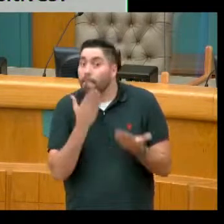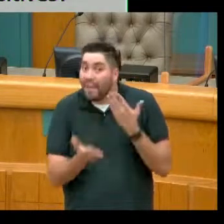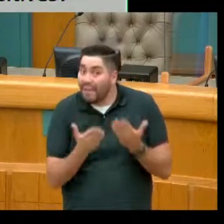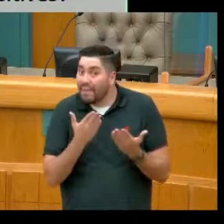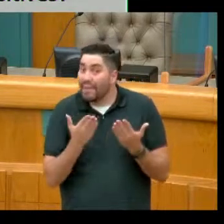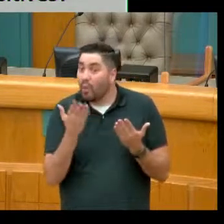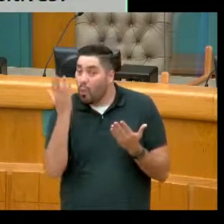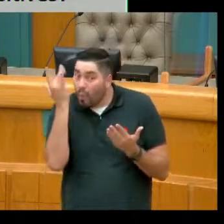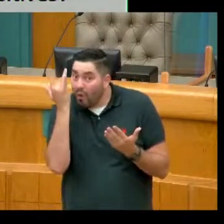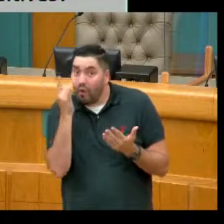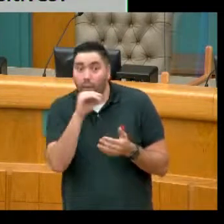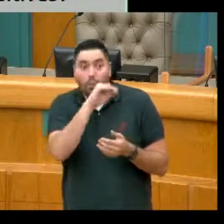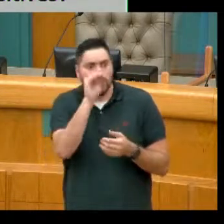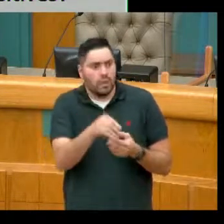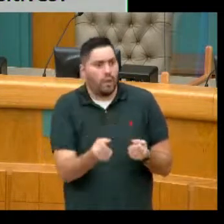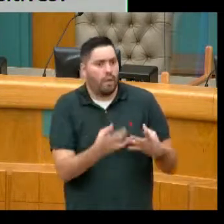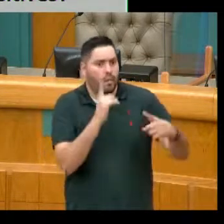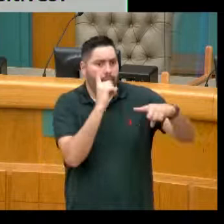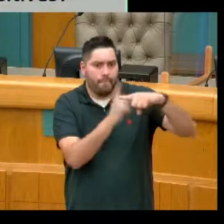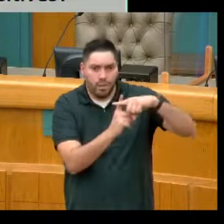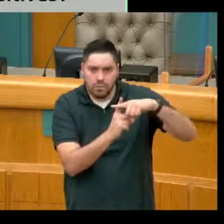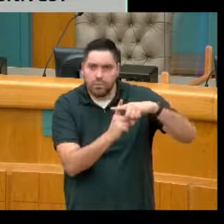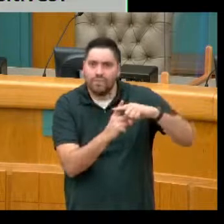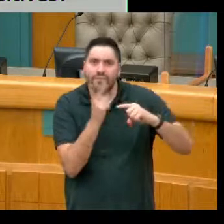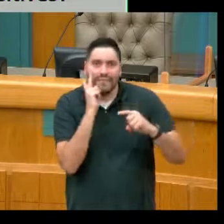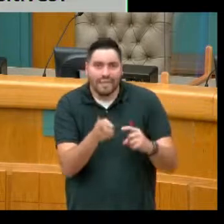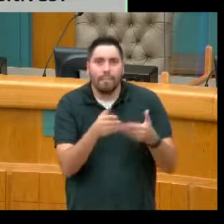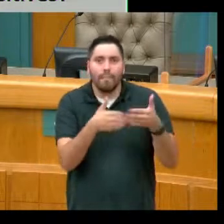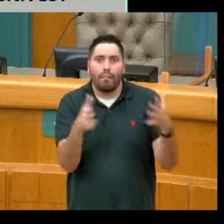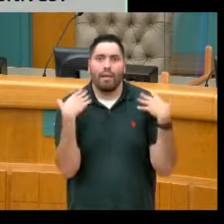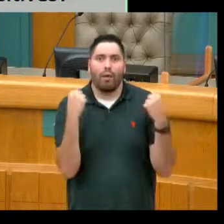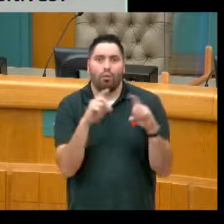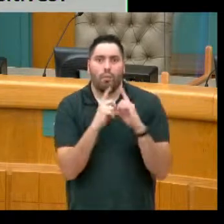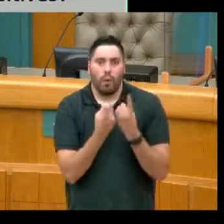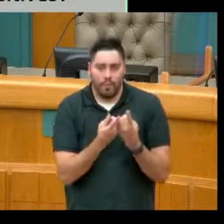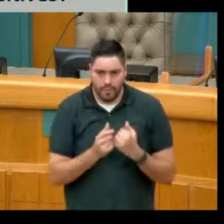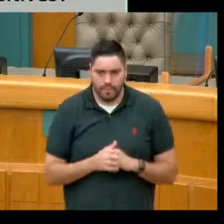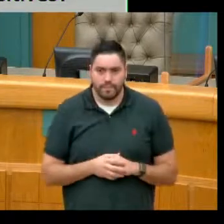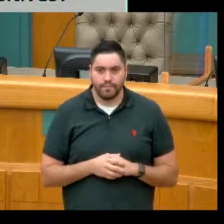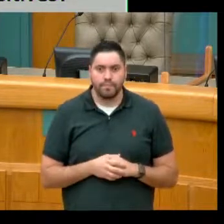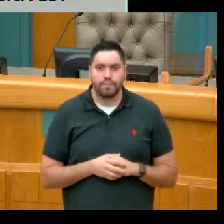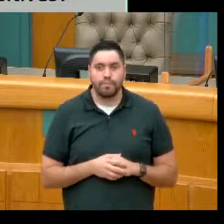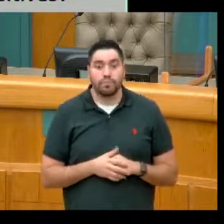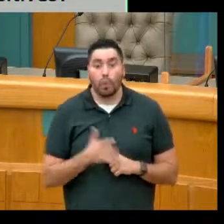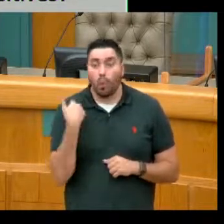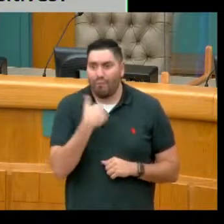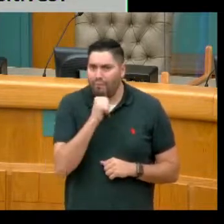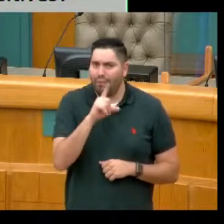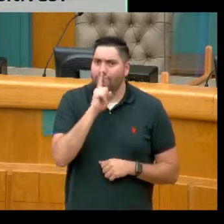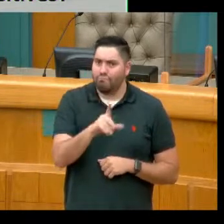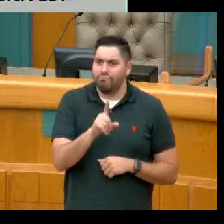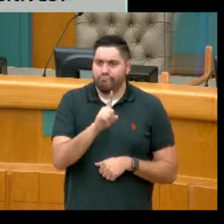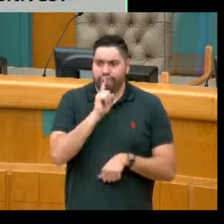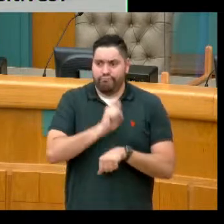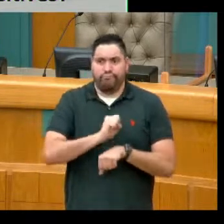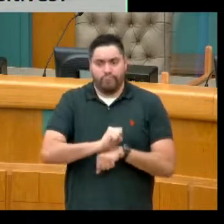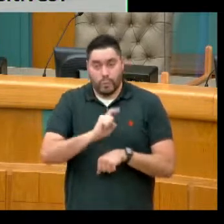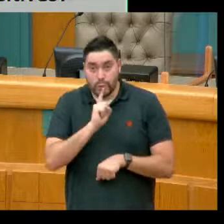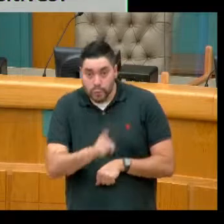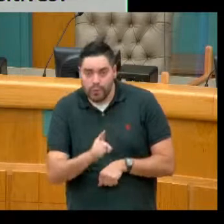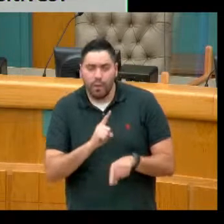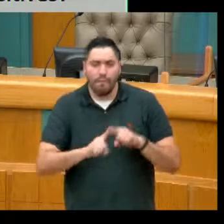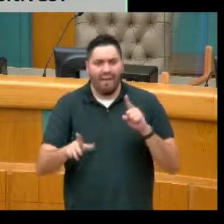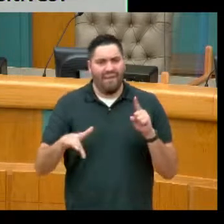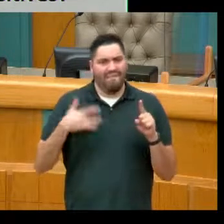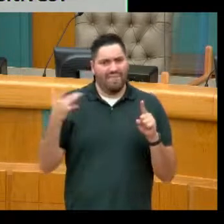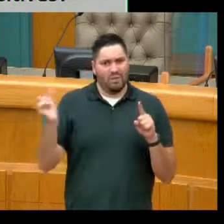the outbreak at the beginning of the summer. And that's another reason why we want to continue to be vigilant.